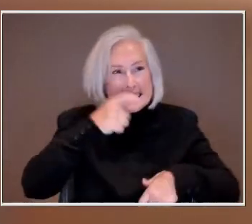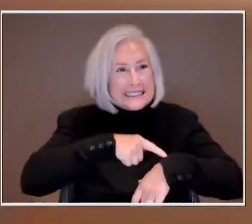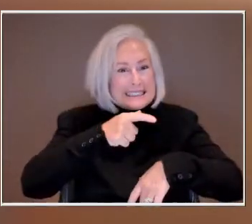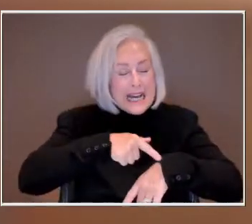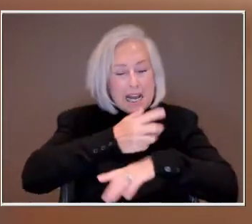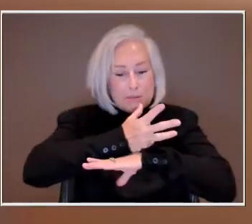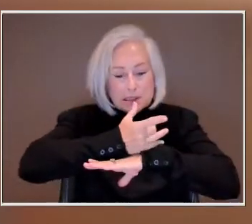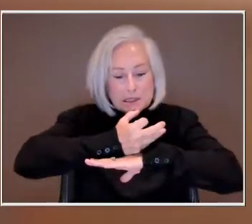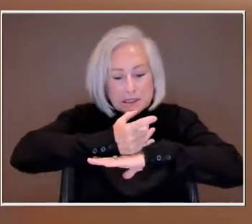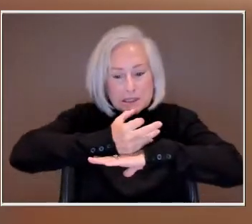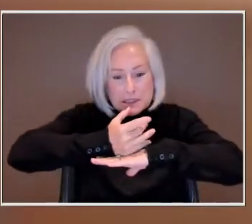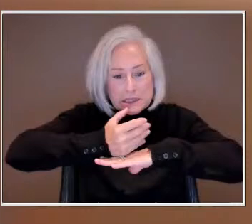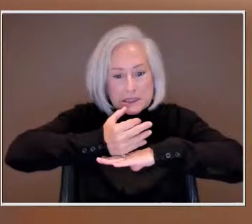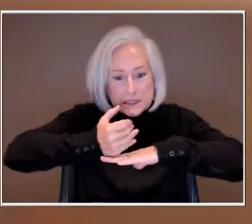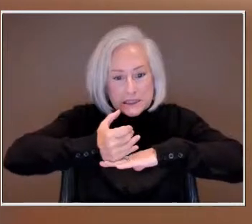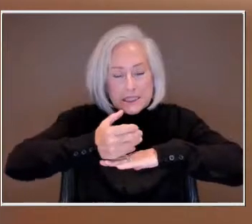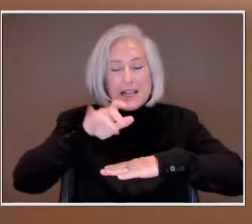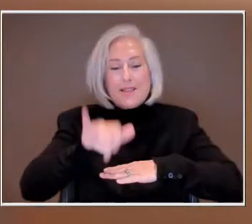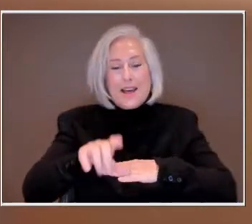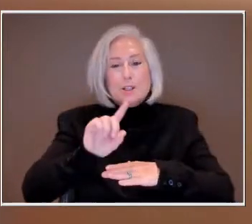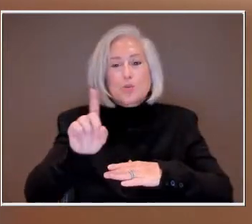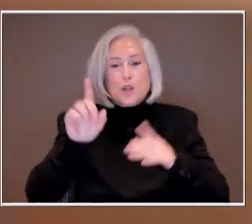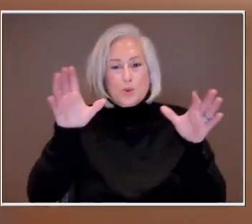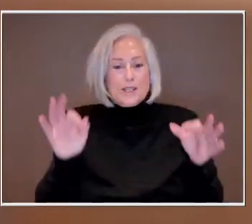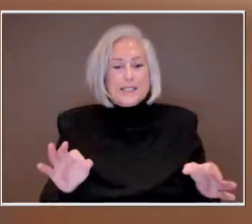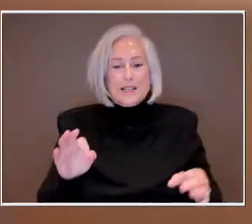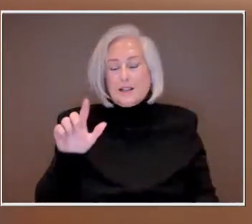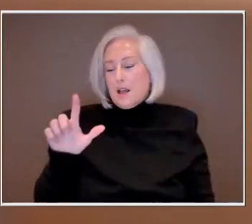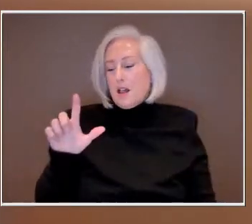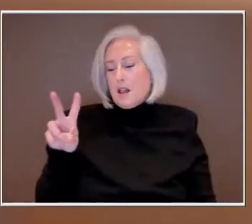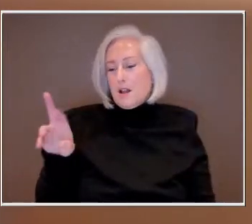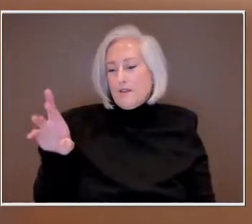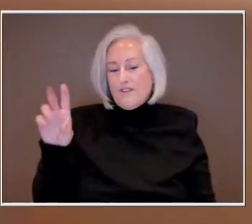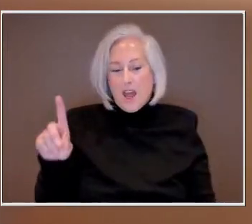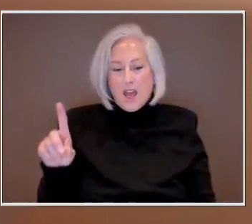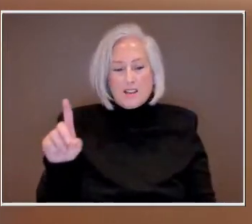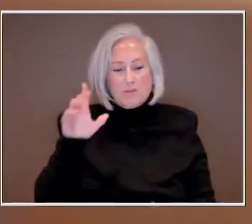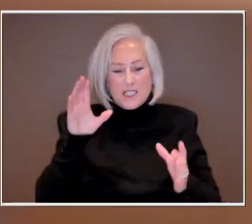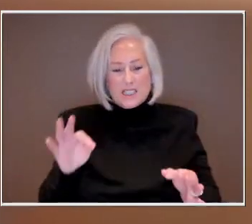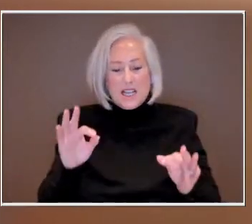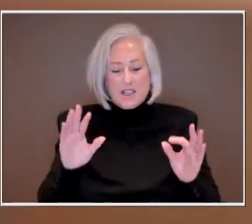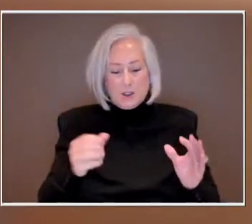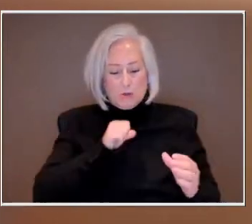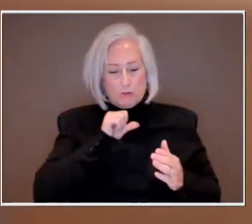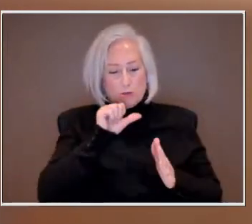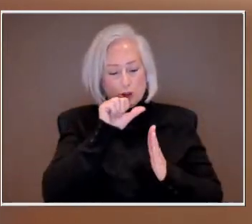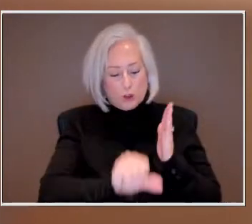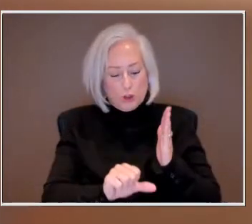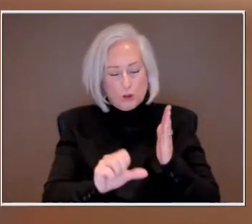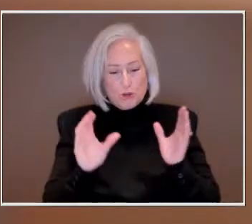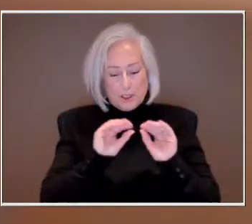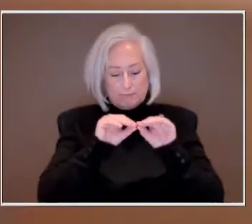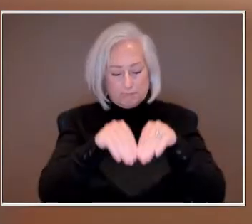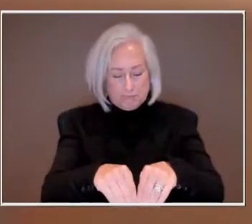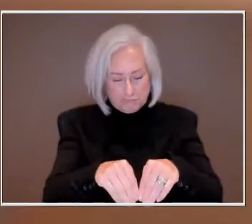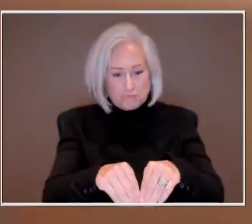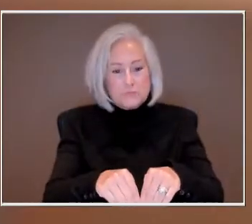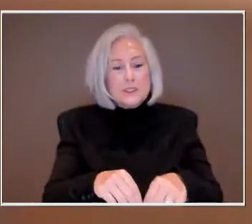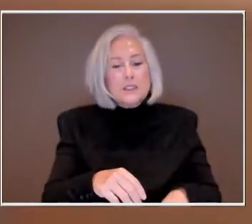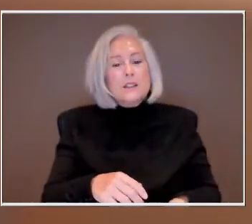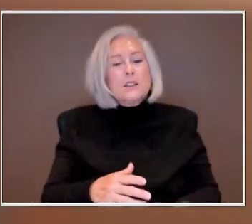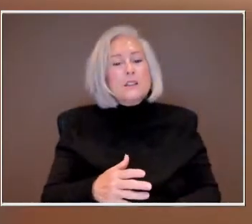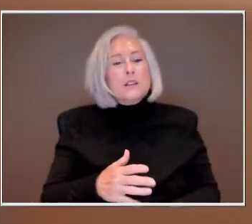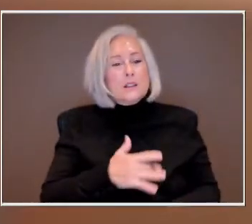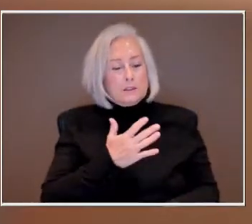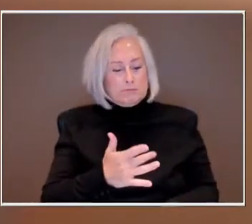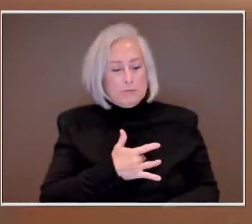And that's where the LVAD came in, because that's something that we can place at any time, any day. And so the LVAD was a heart pump that we placed into his chest. And